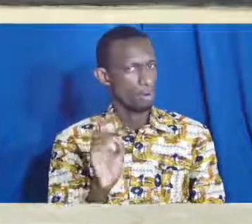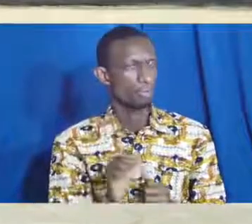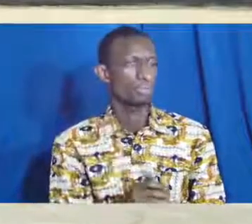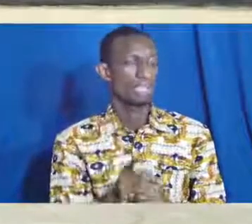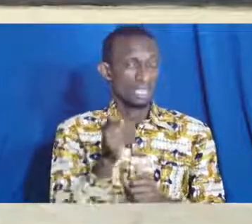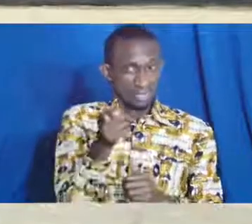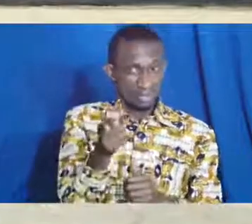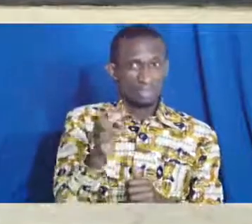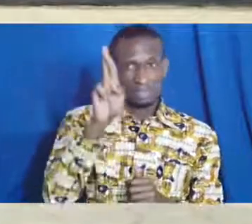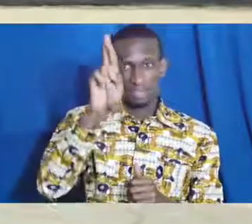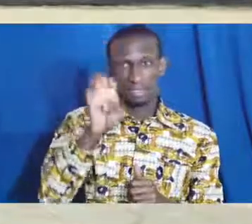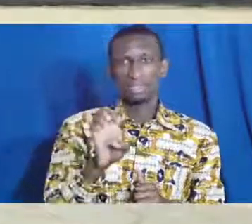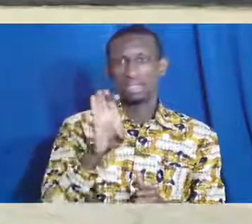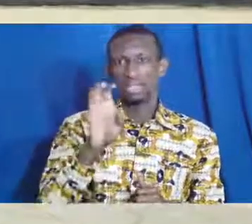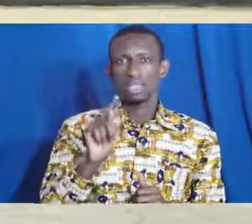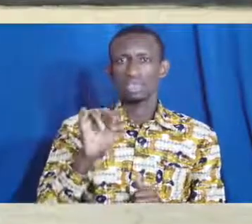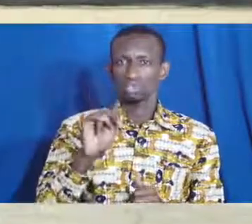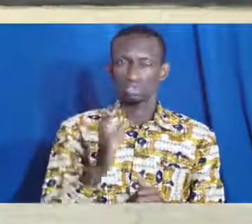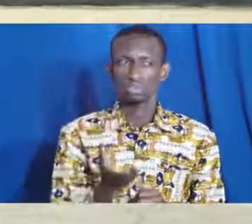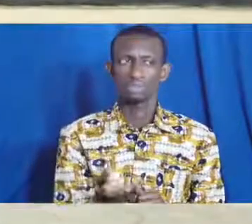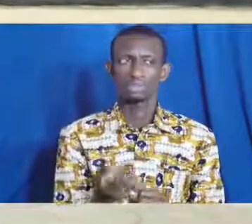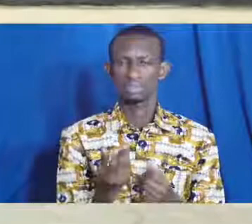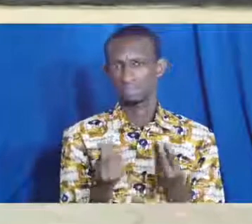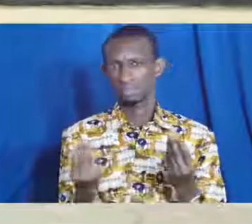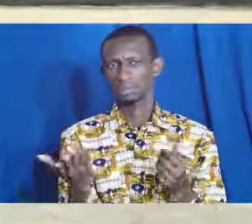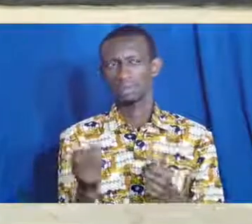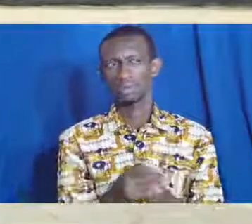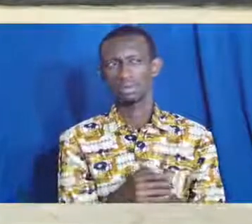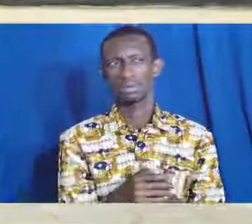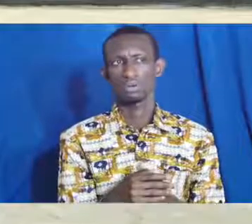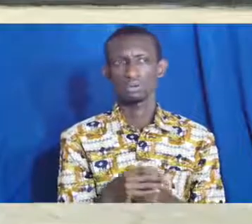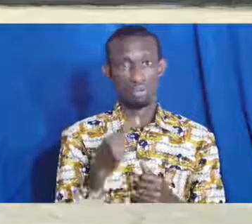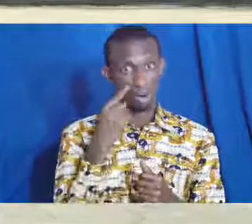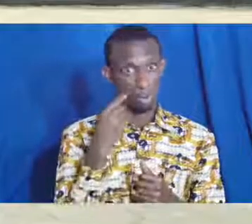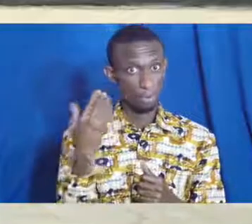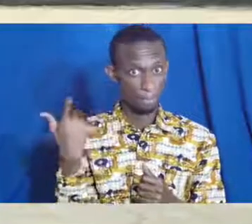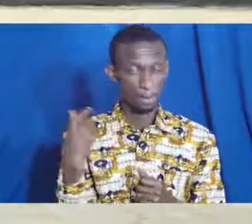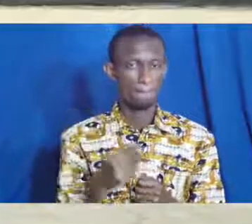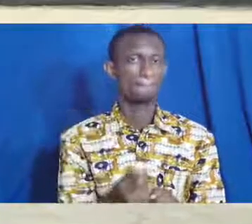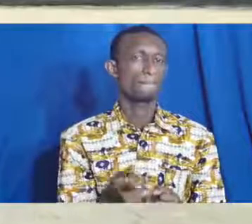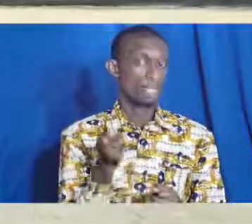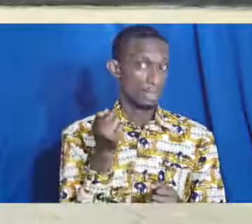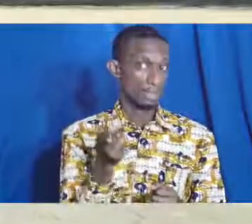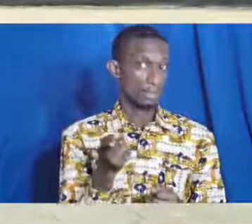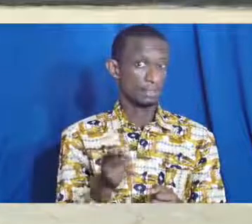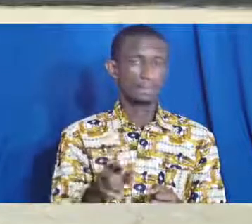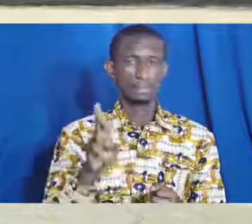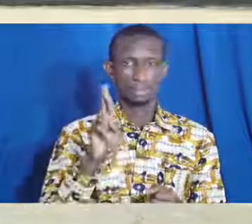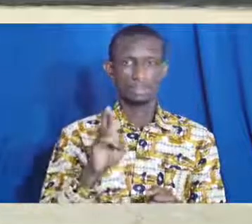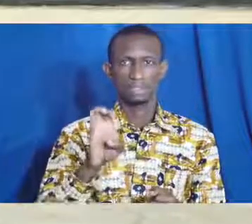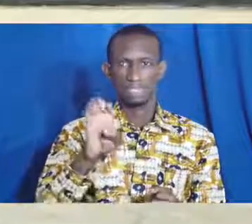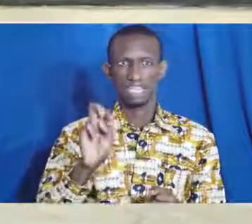single replacement that we have seen, these reactions depend on what we